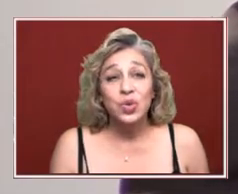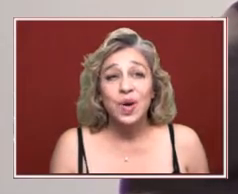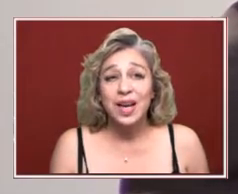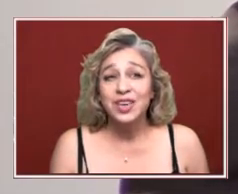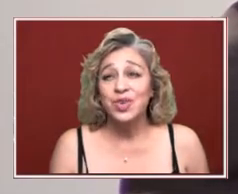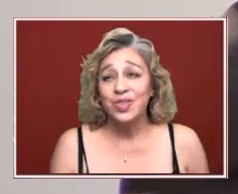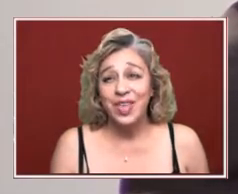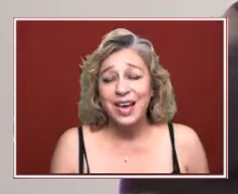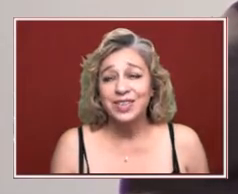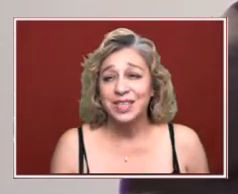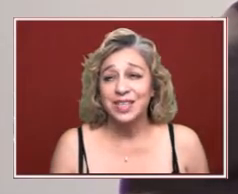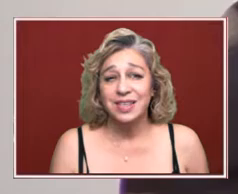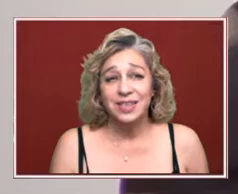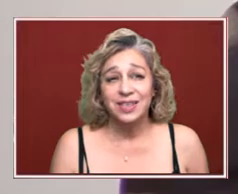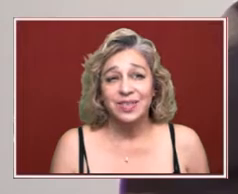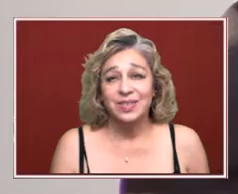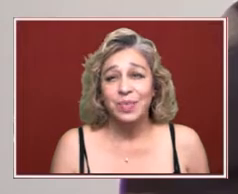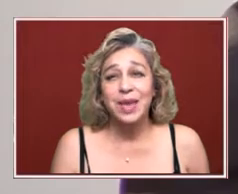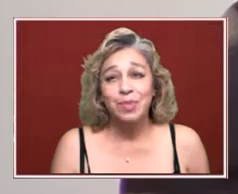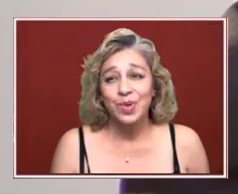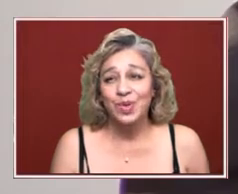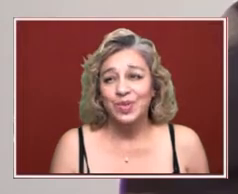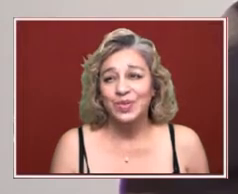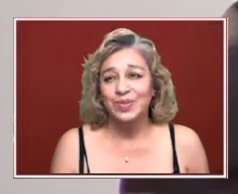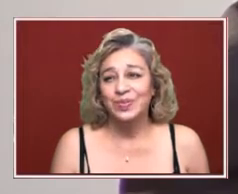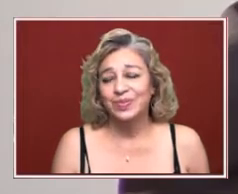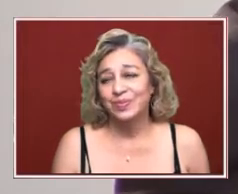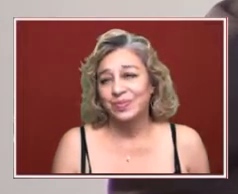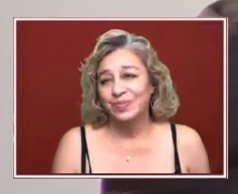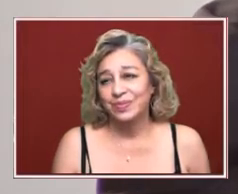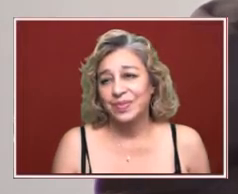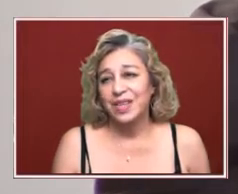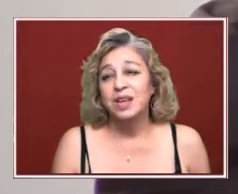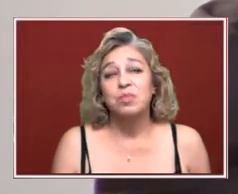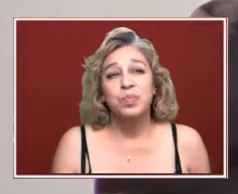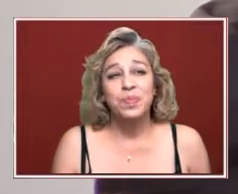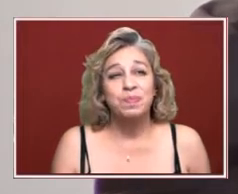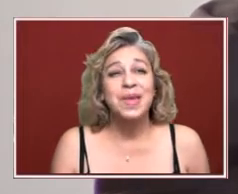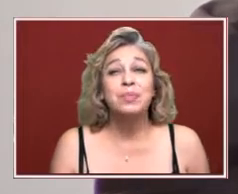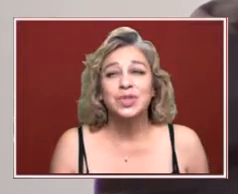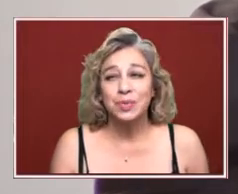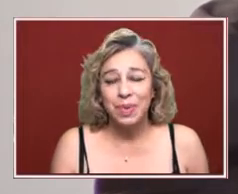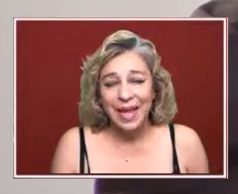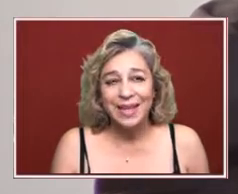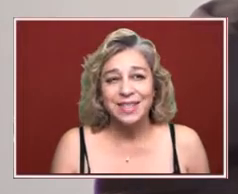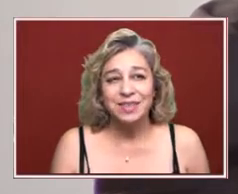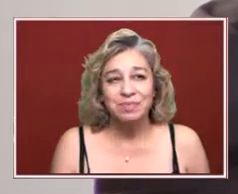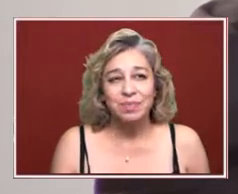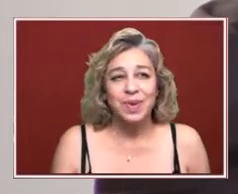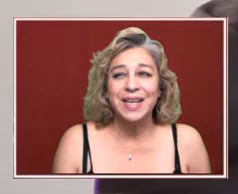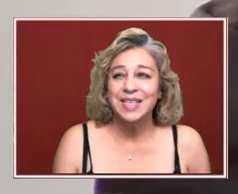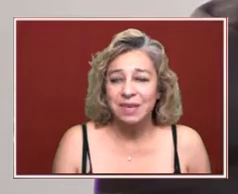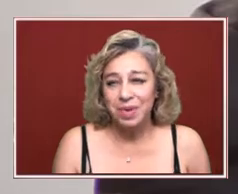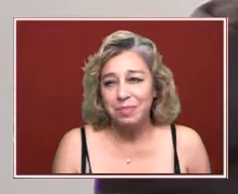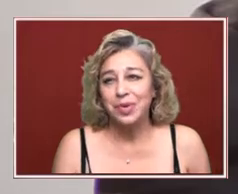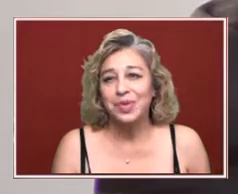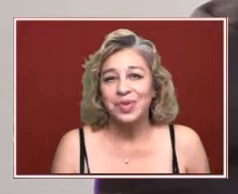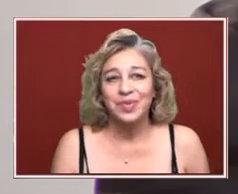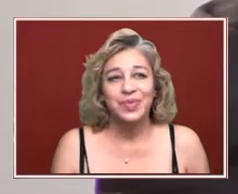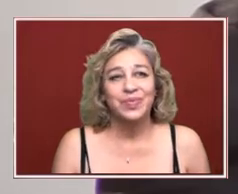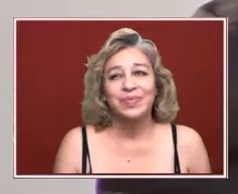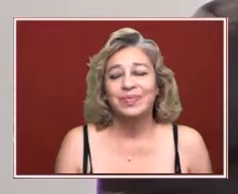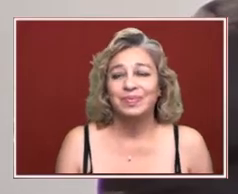to 200,000 people. Sembradores. People to plant, planting